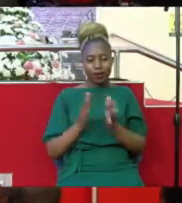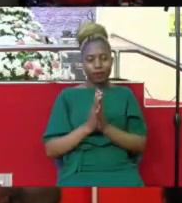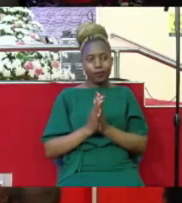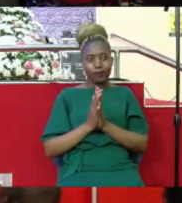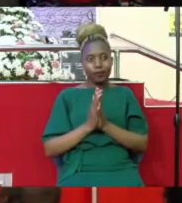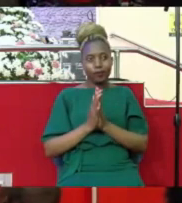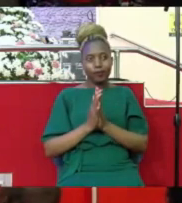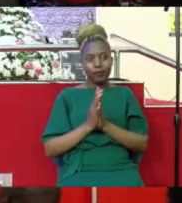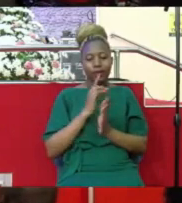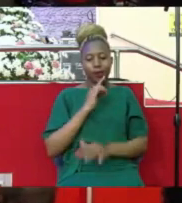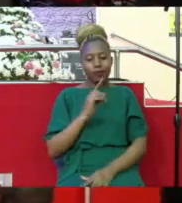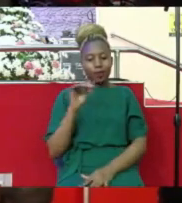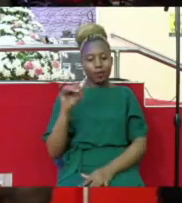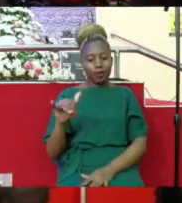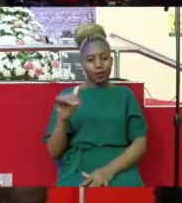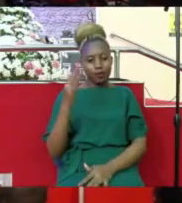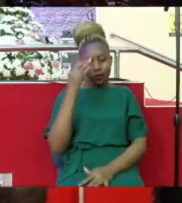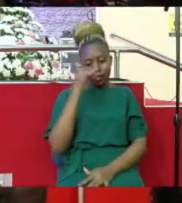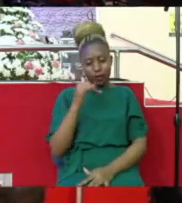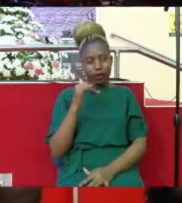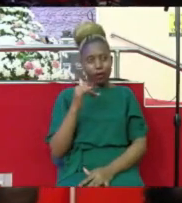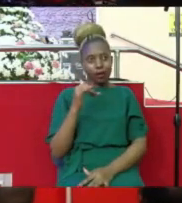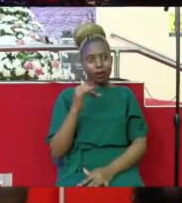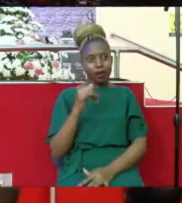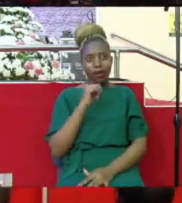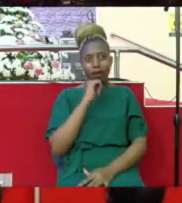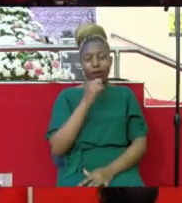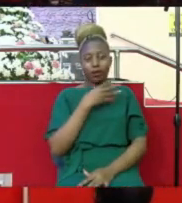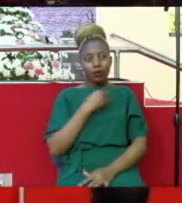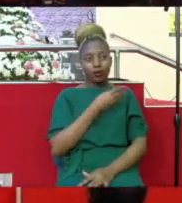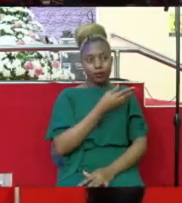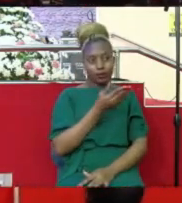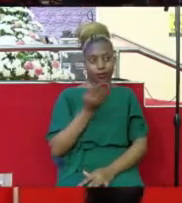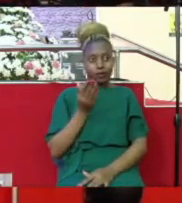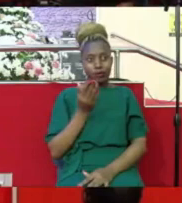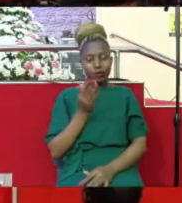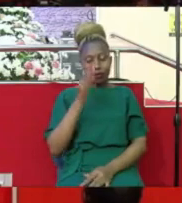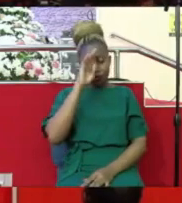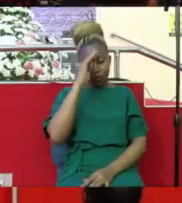I'm saying that because I don't want you to miss God.